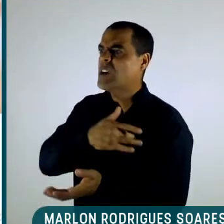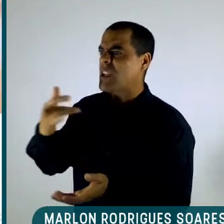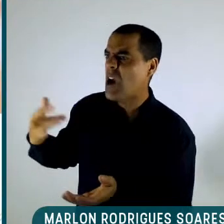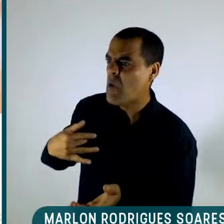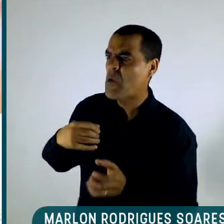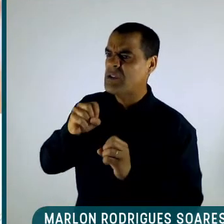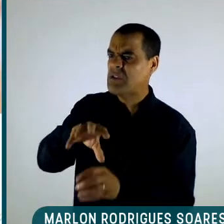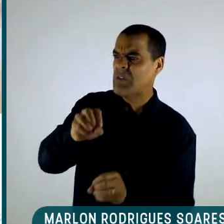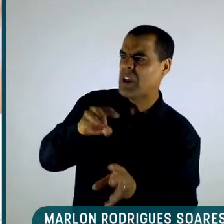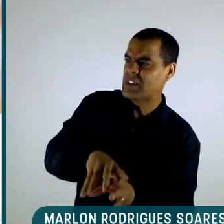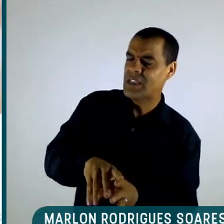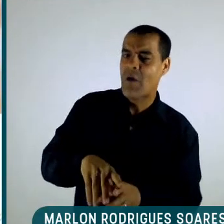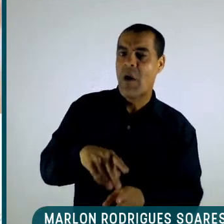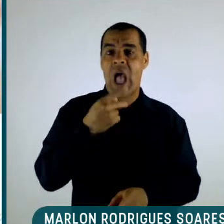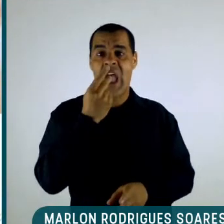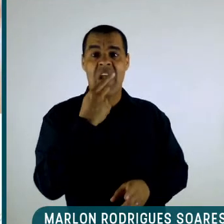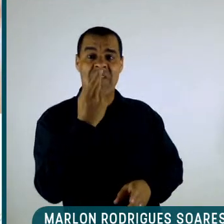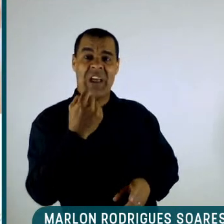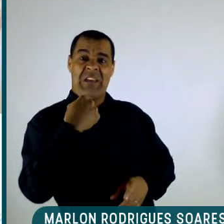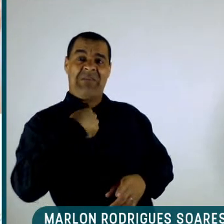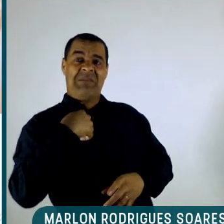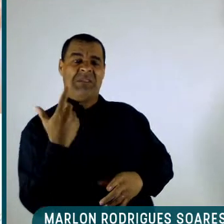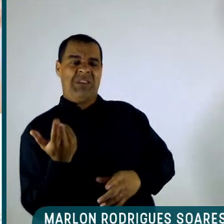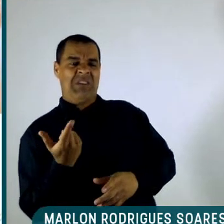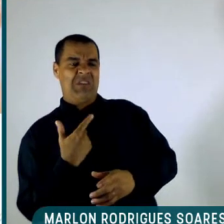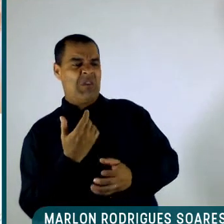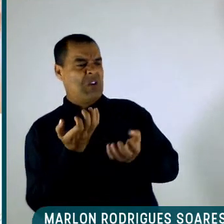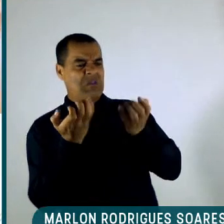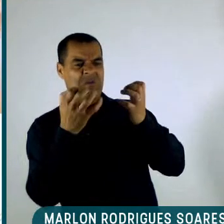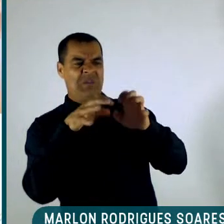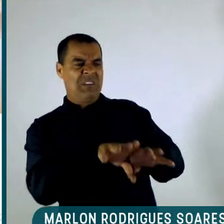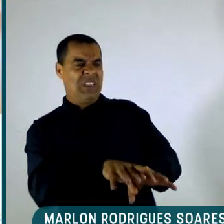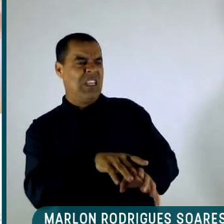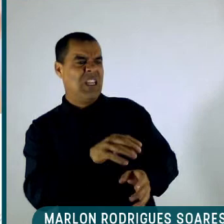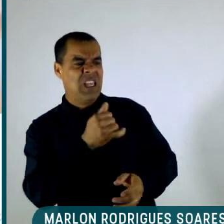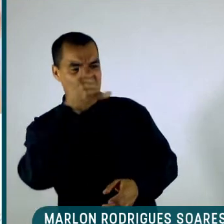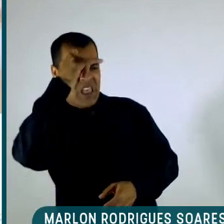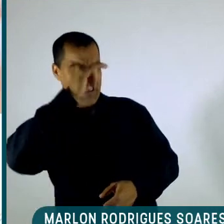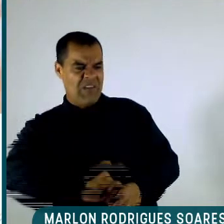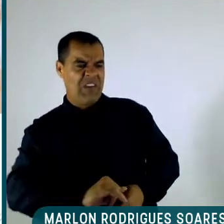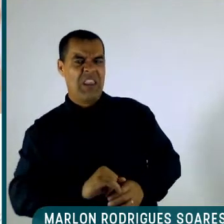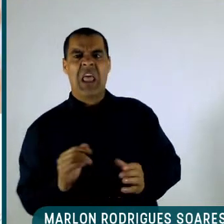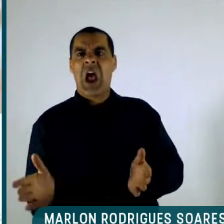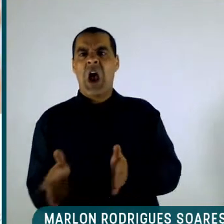for the World Cup. And when we criticized this,